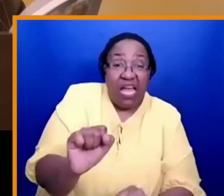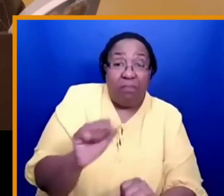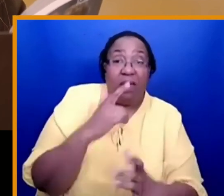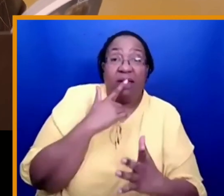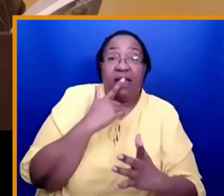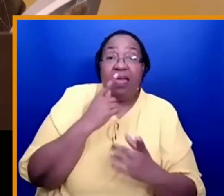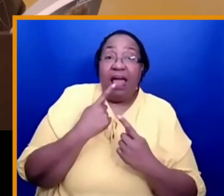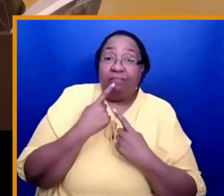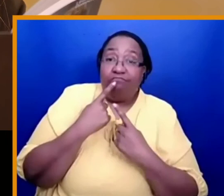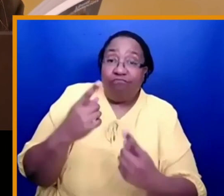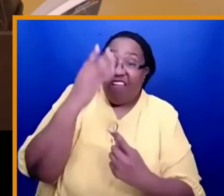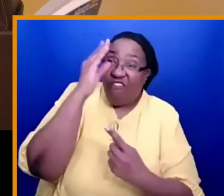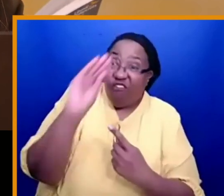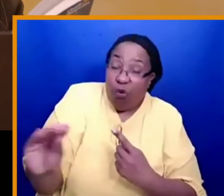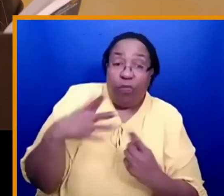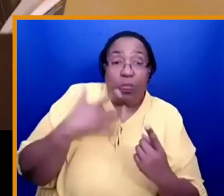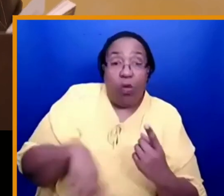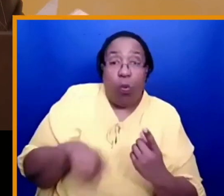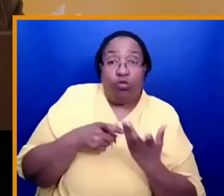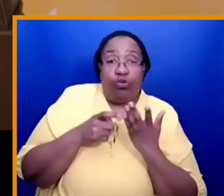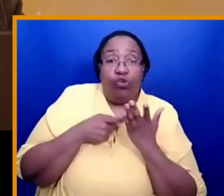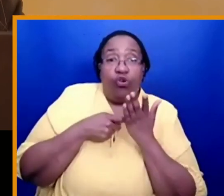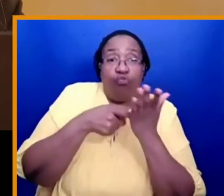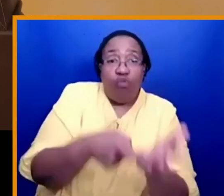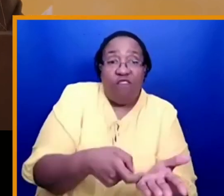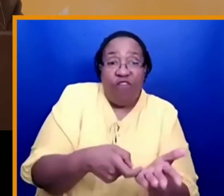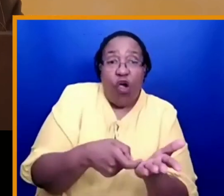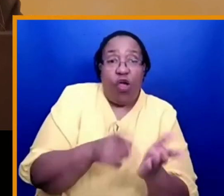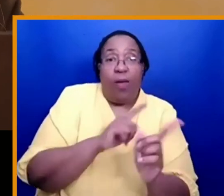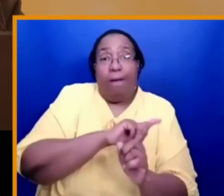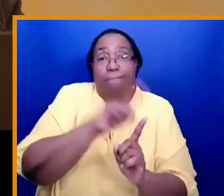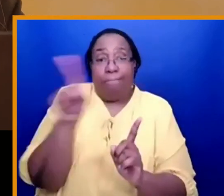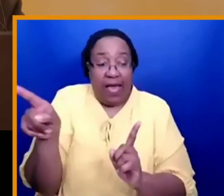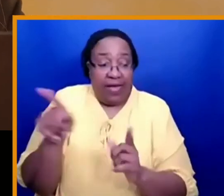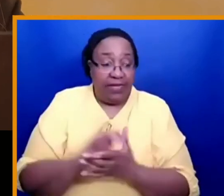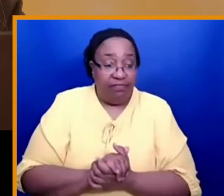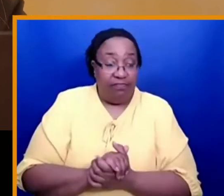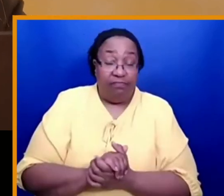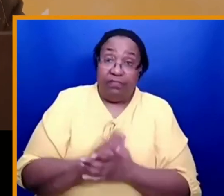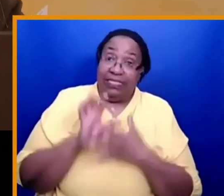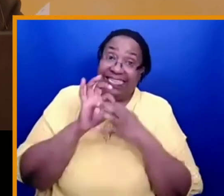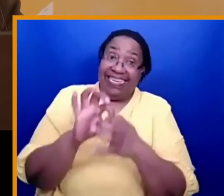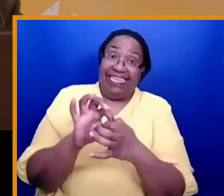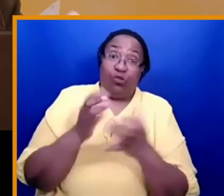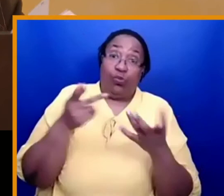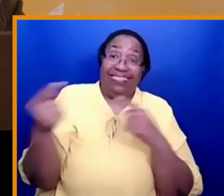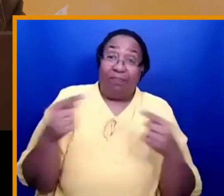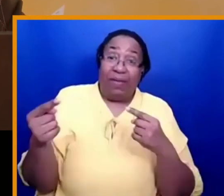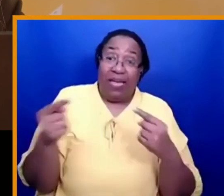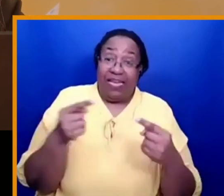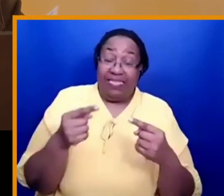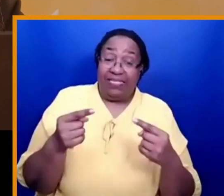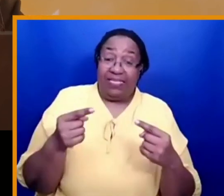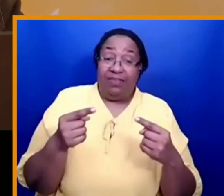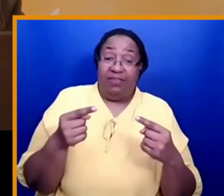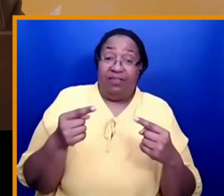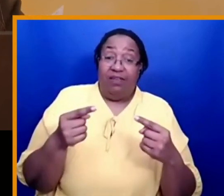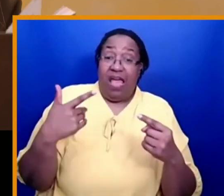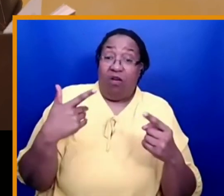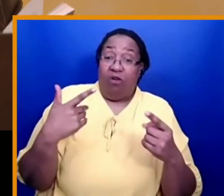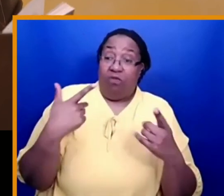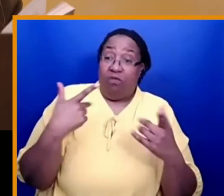motion back under debate. Now, actually, that was received just as I was calling